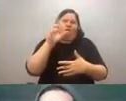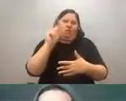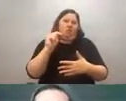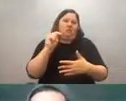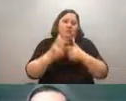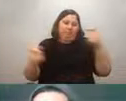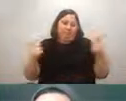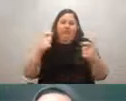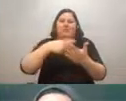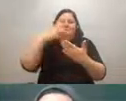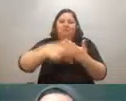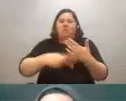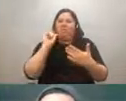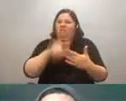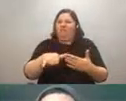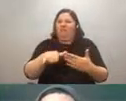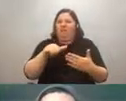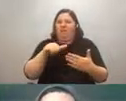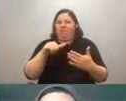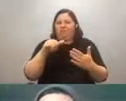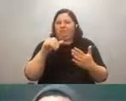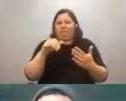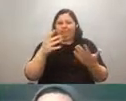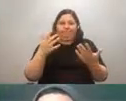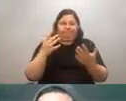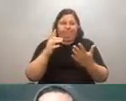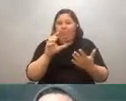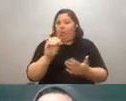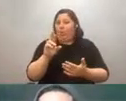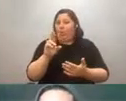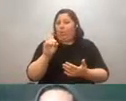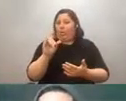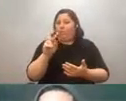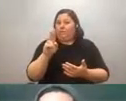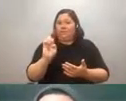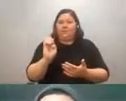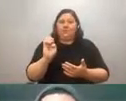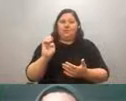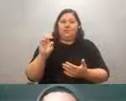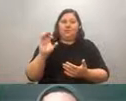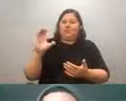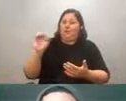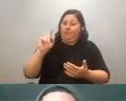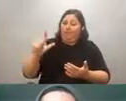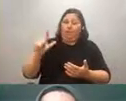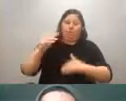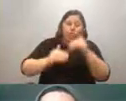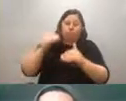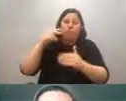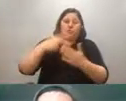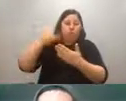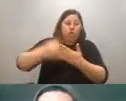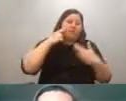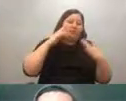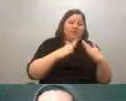that is an ordinance um that this capital construction projects for the city and county um two